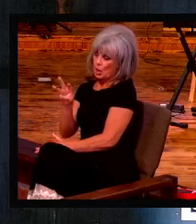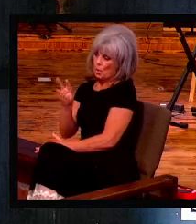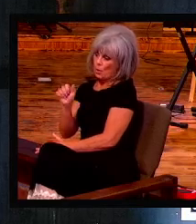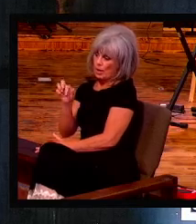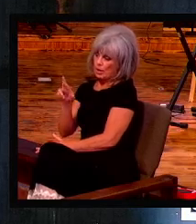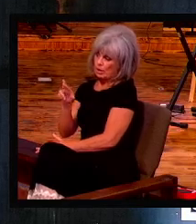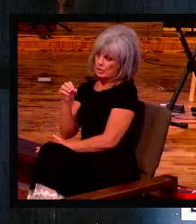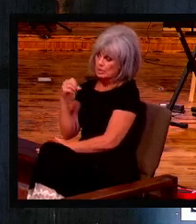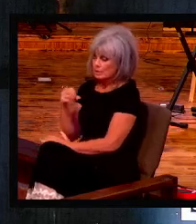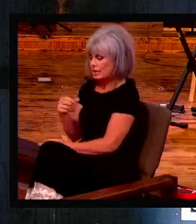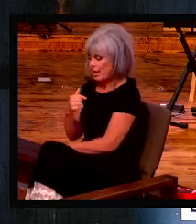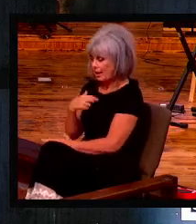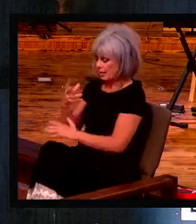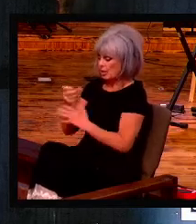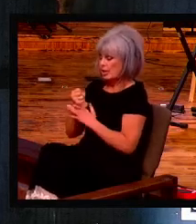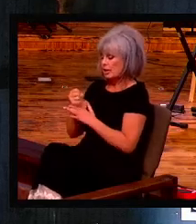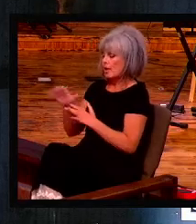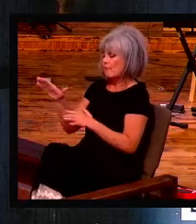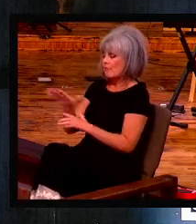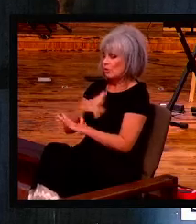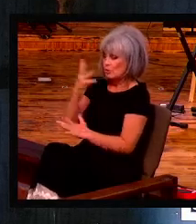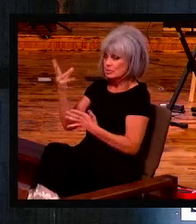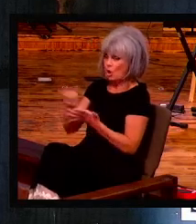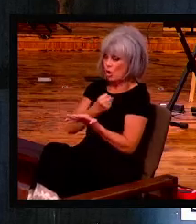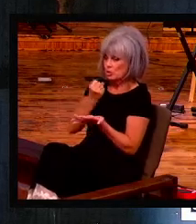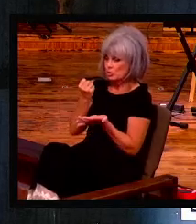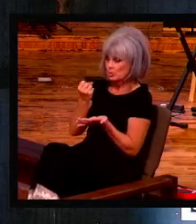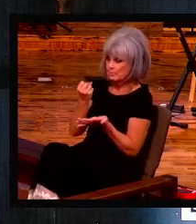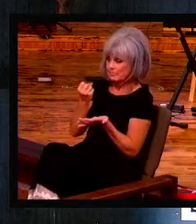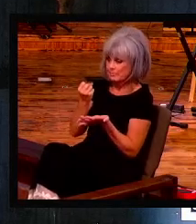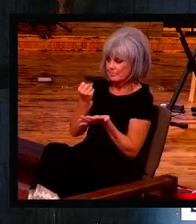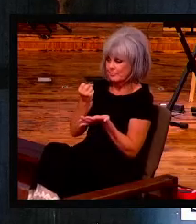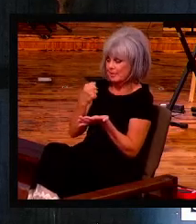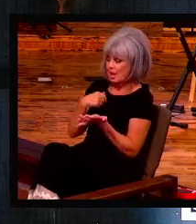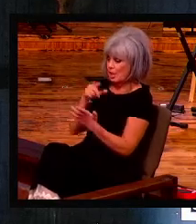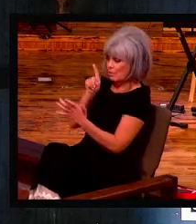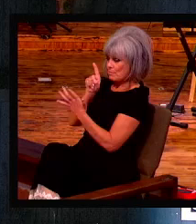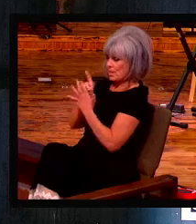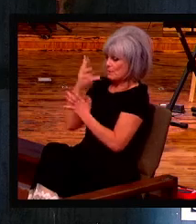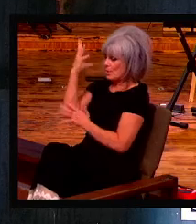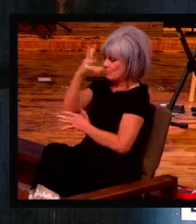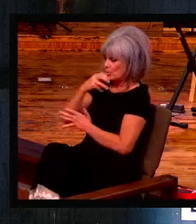scholarship. And then we wound up winning a national championship. And then I met my beautiful bride.